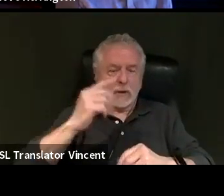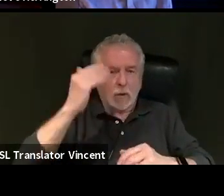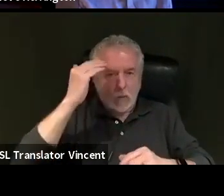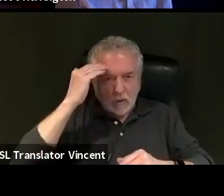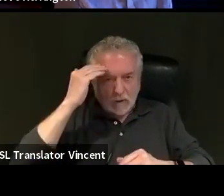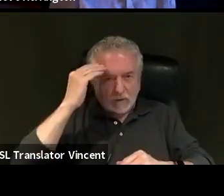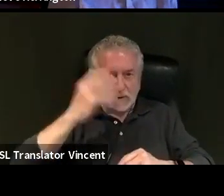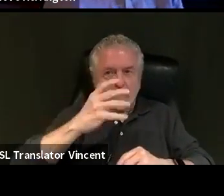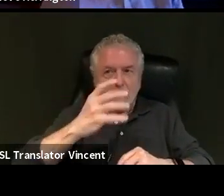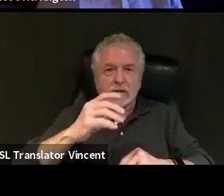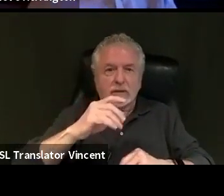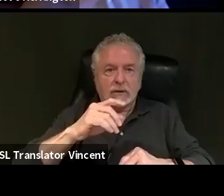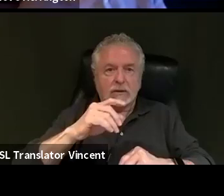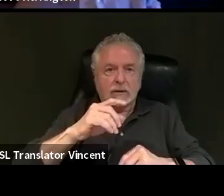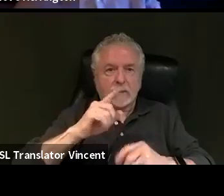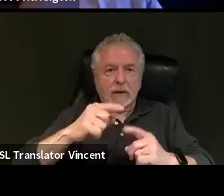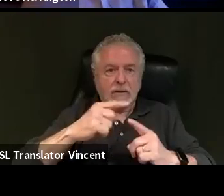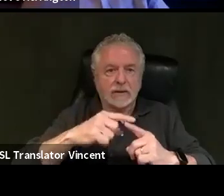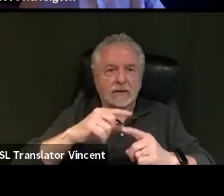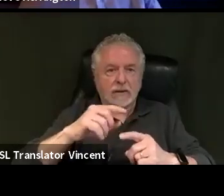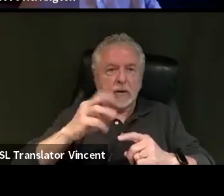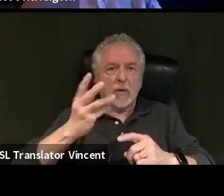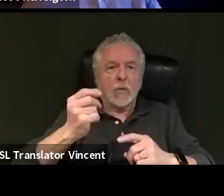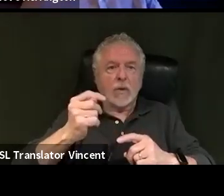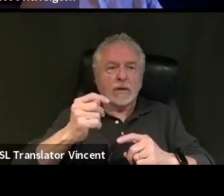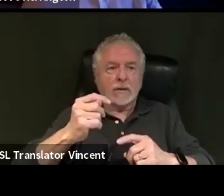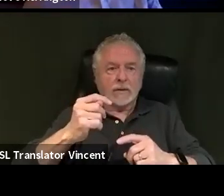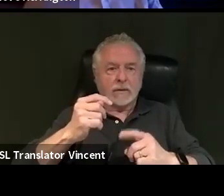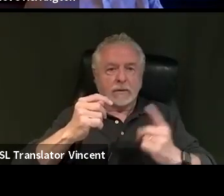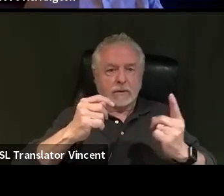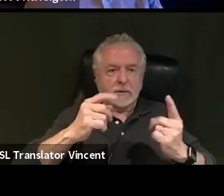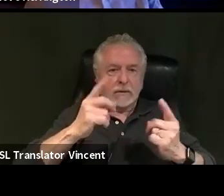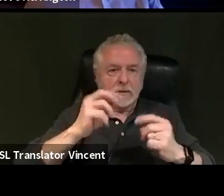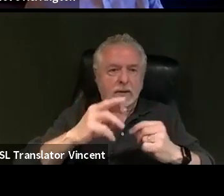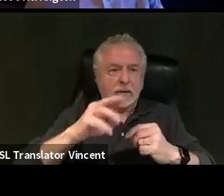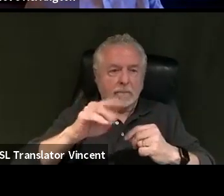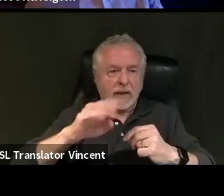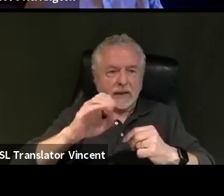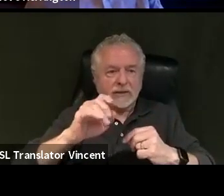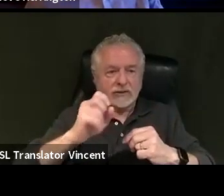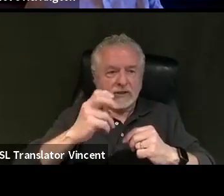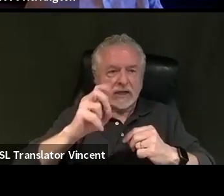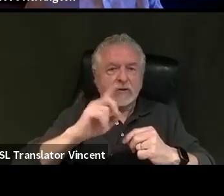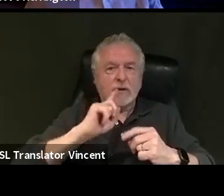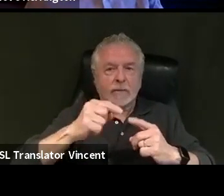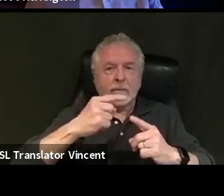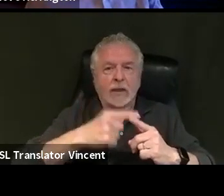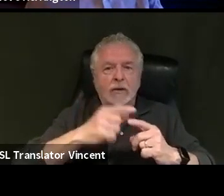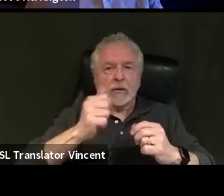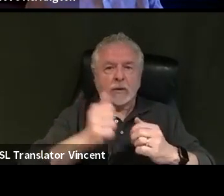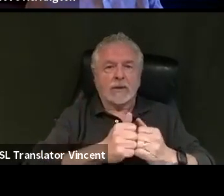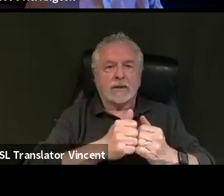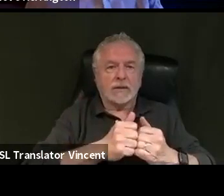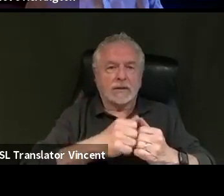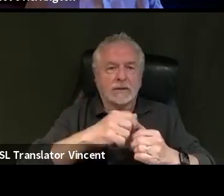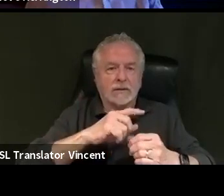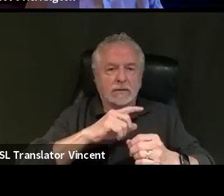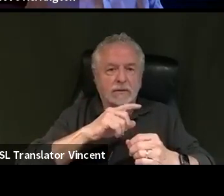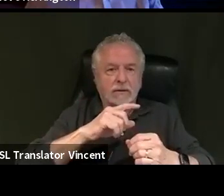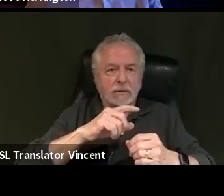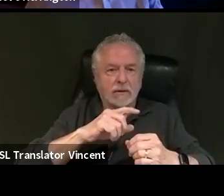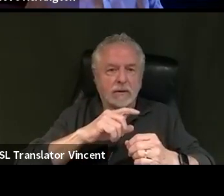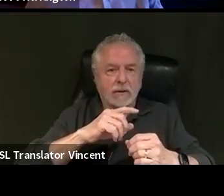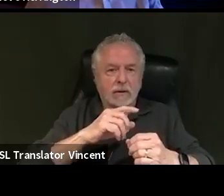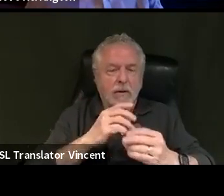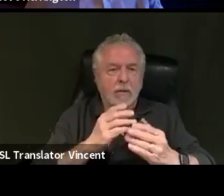aware so much or thinking so much about, I think, what both Dr. Mace and Dr. Shende were talking about with concern about